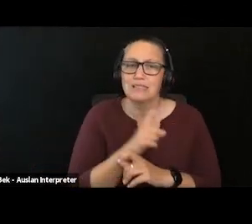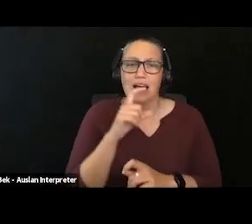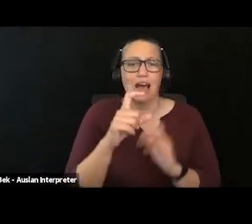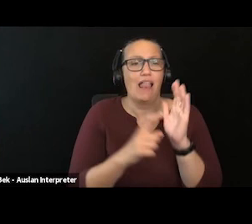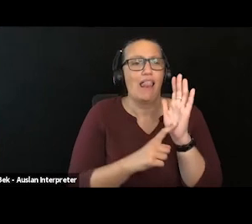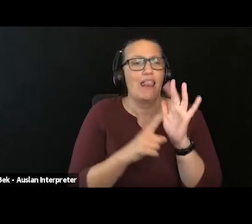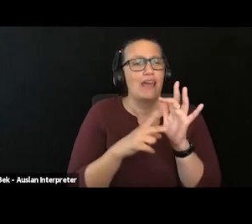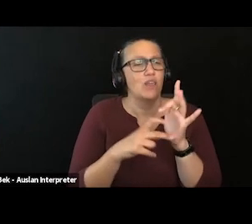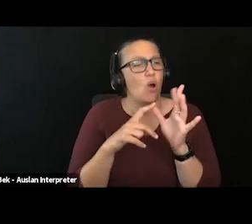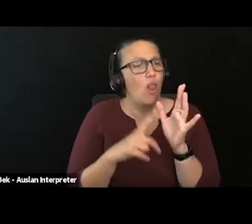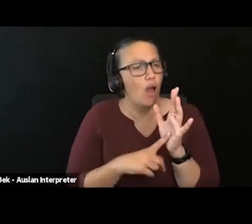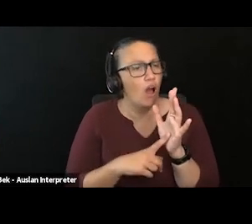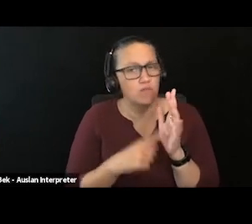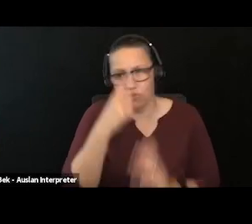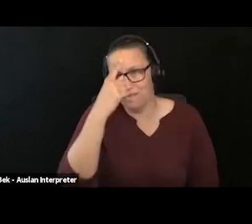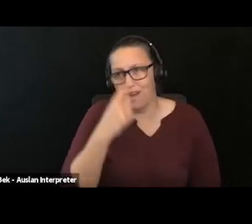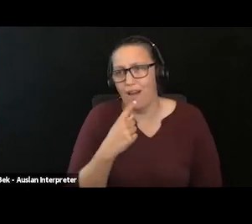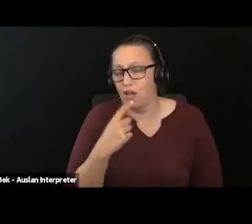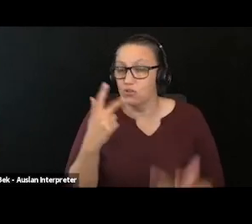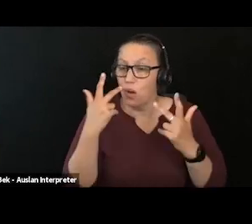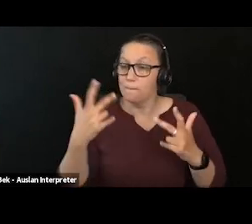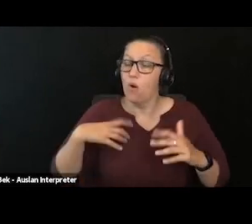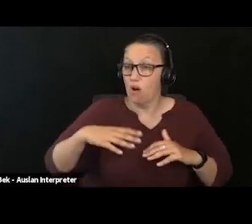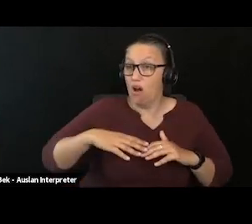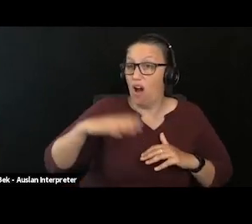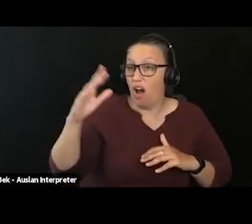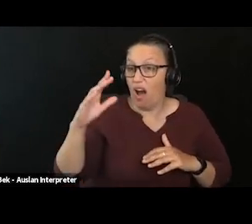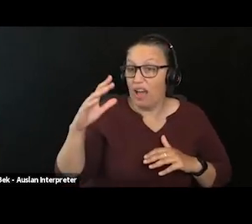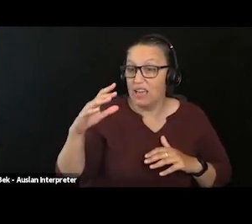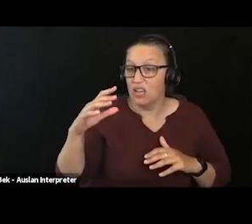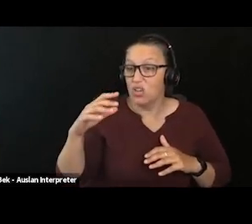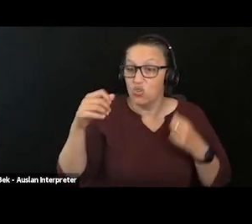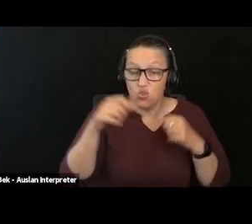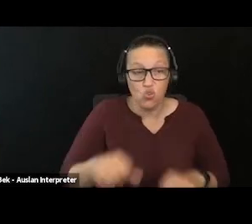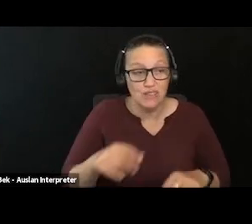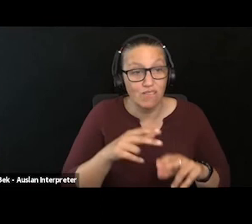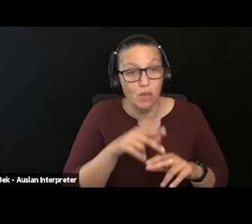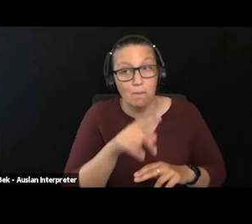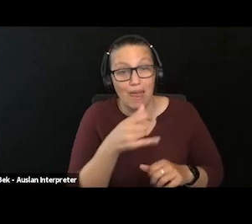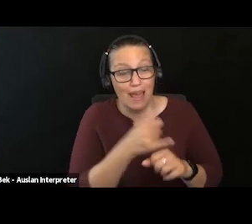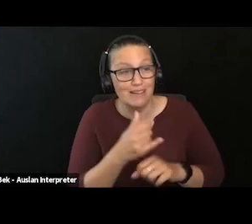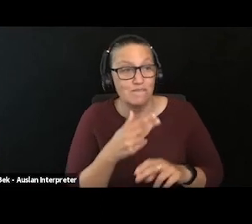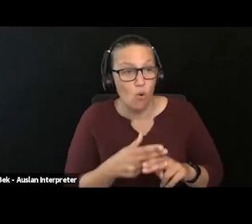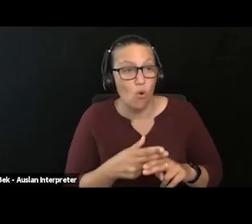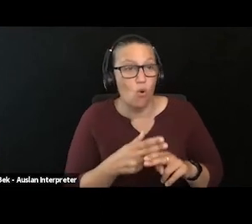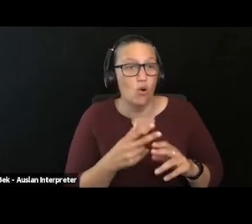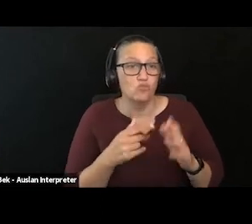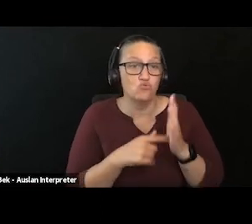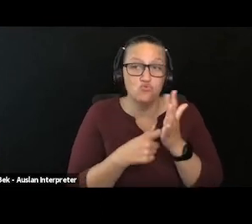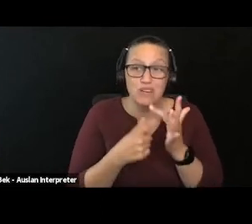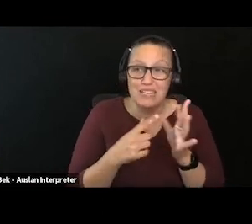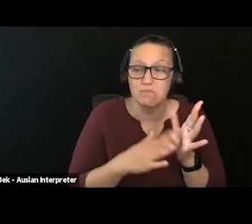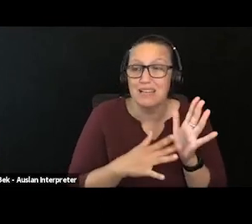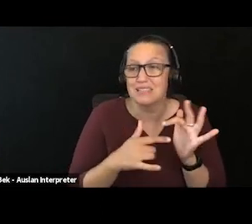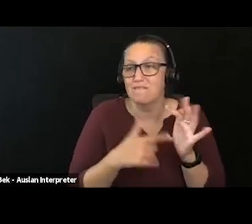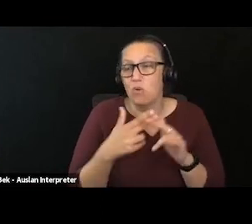to reflect a higher prevalence of pain and treatment needs in these individuals. So understanding these use patterns